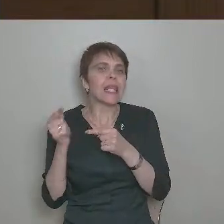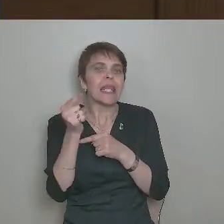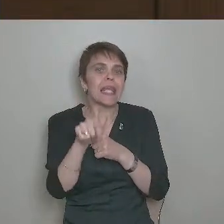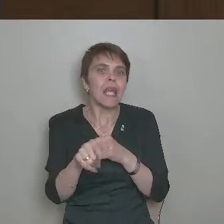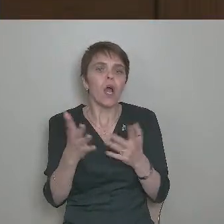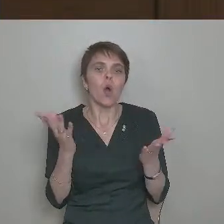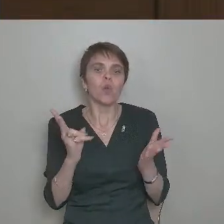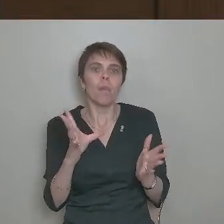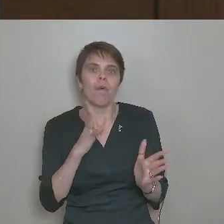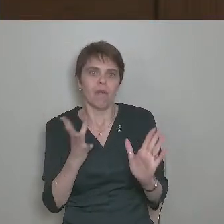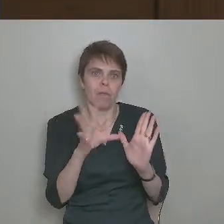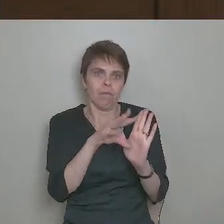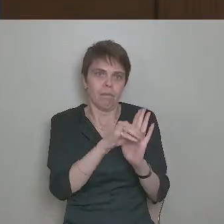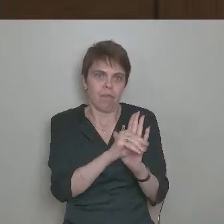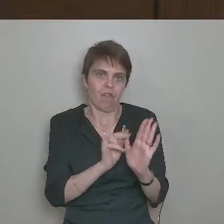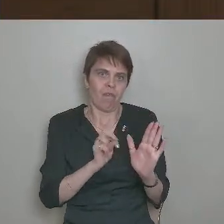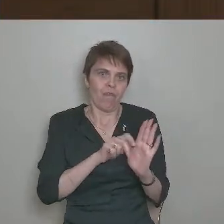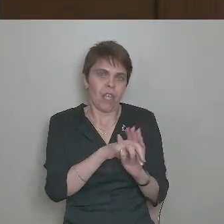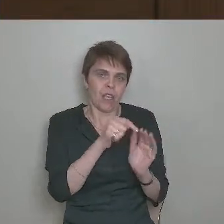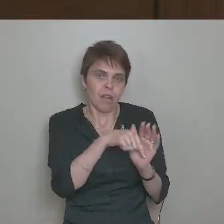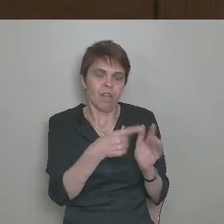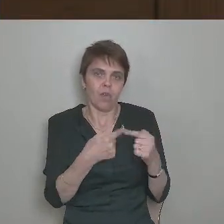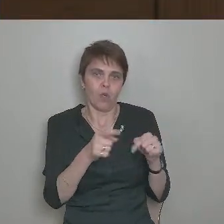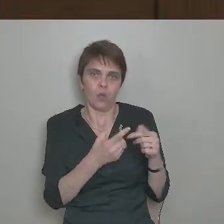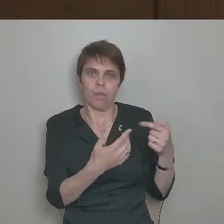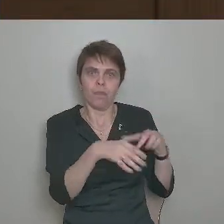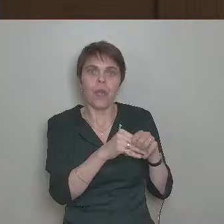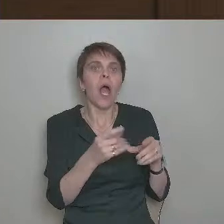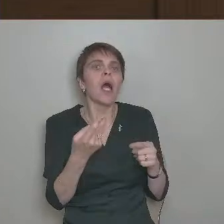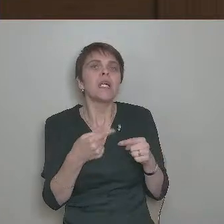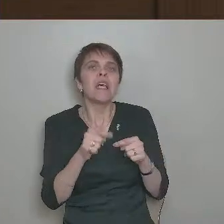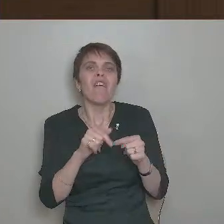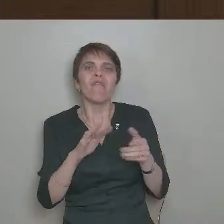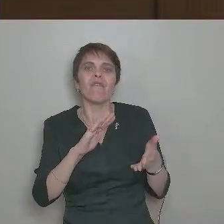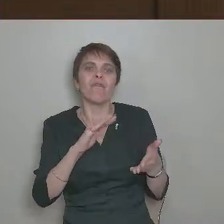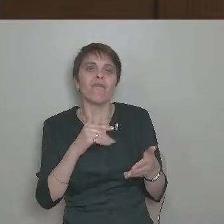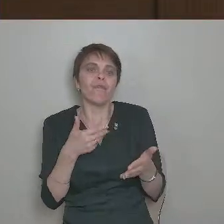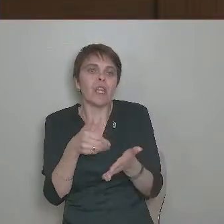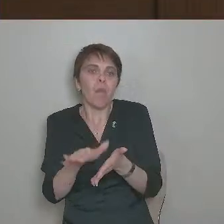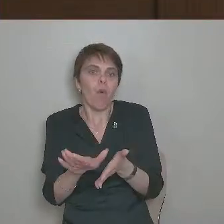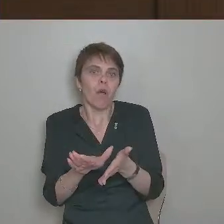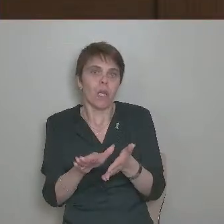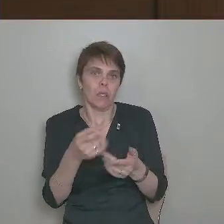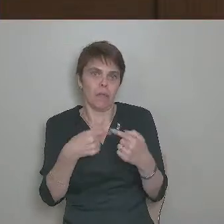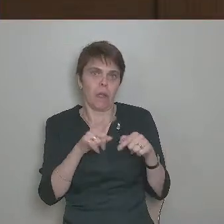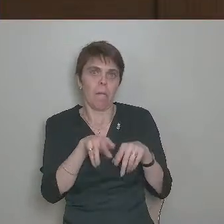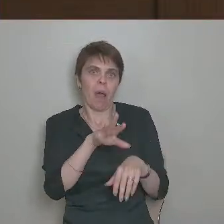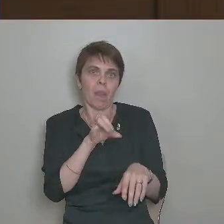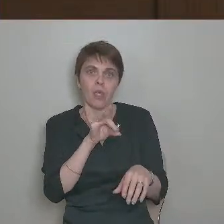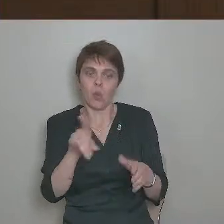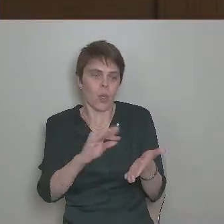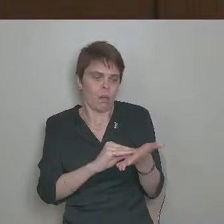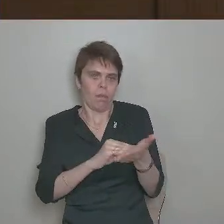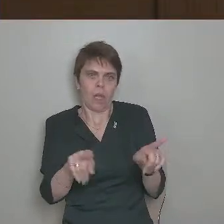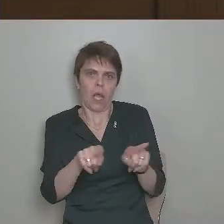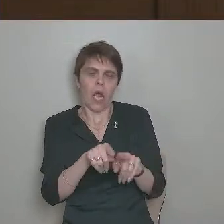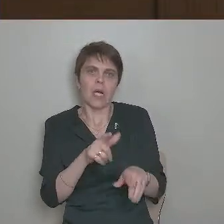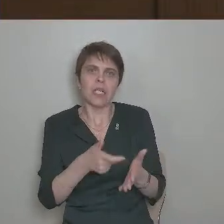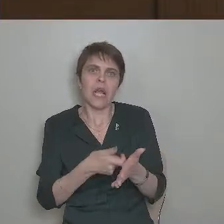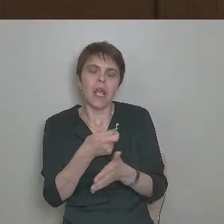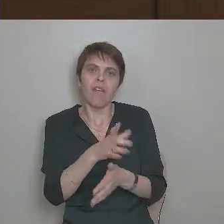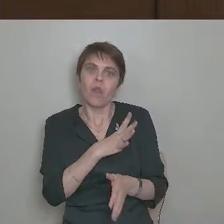commission, made a special resolution because there were some, disputes as to who was